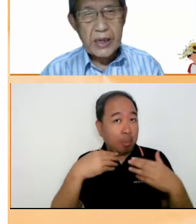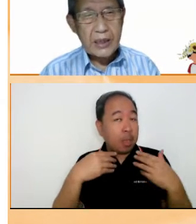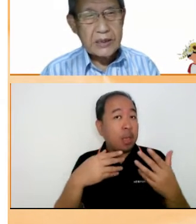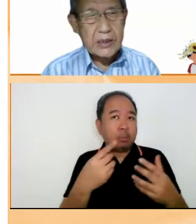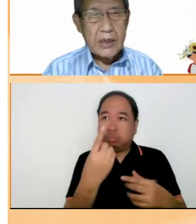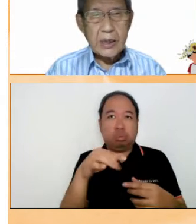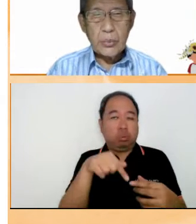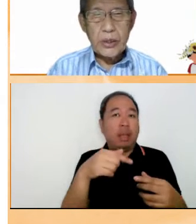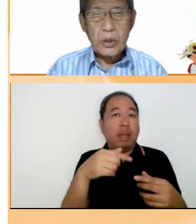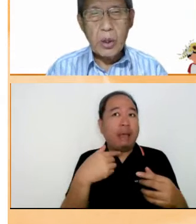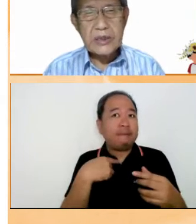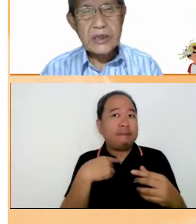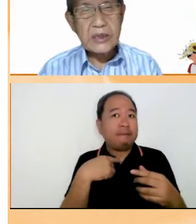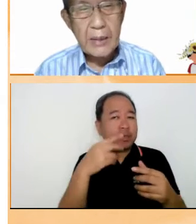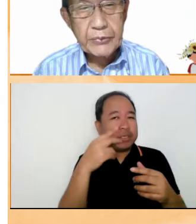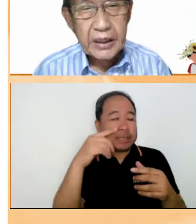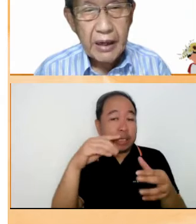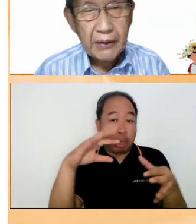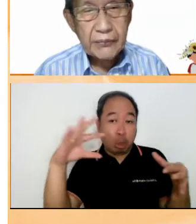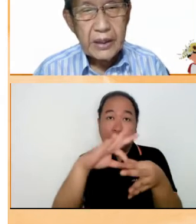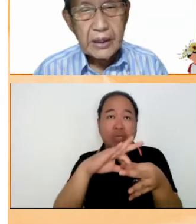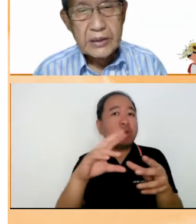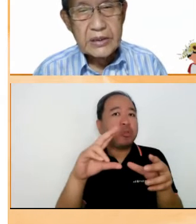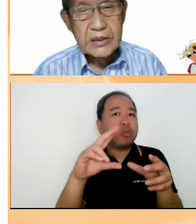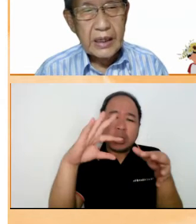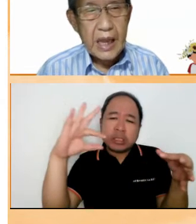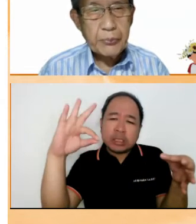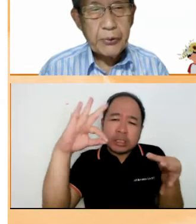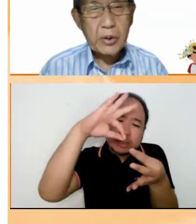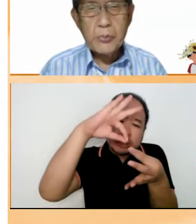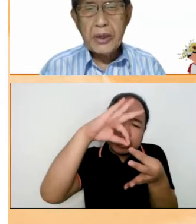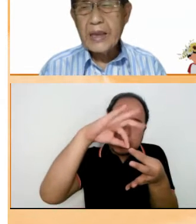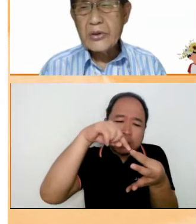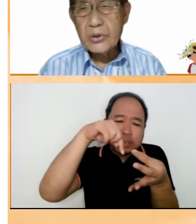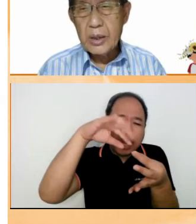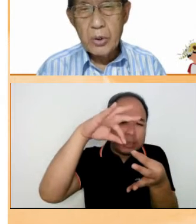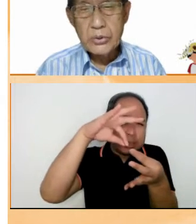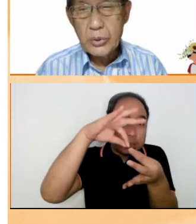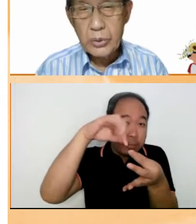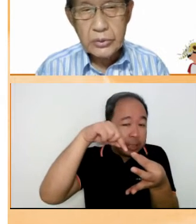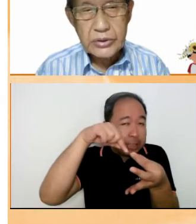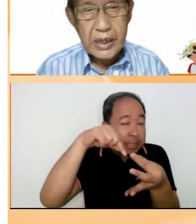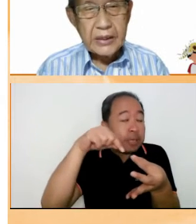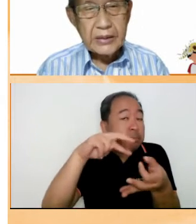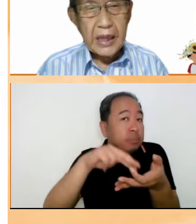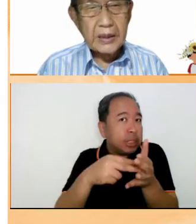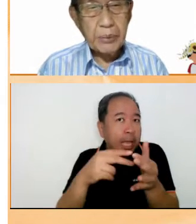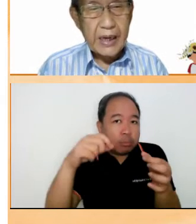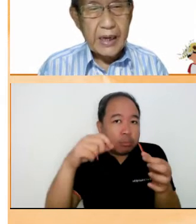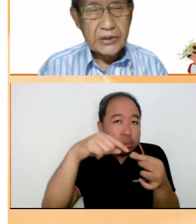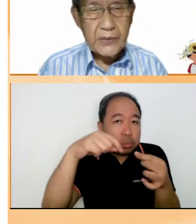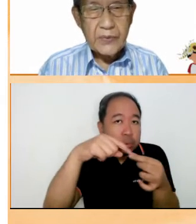two cells that we call the synaptic cleft. This is the gap where communication among neurons